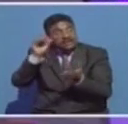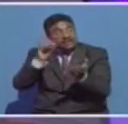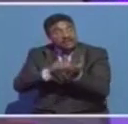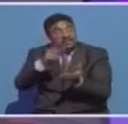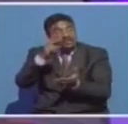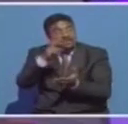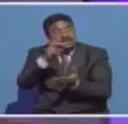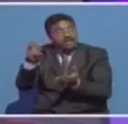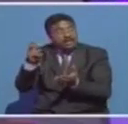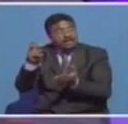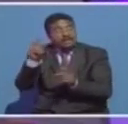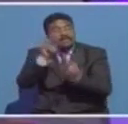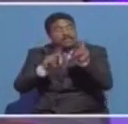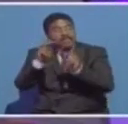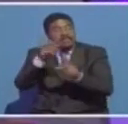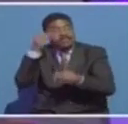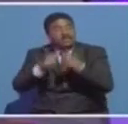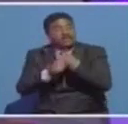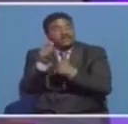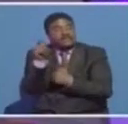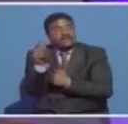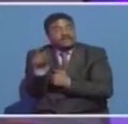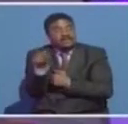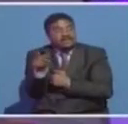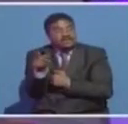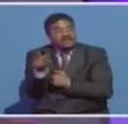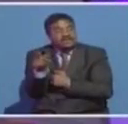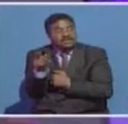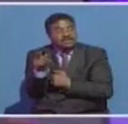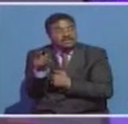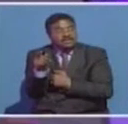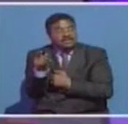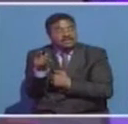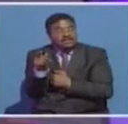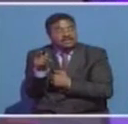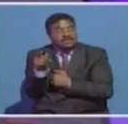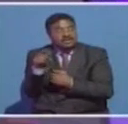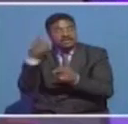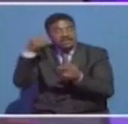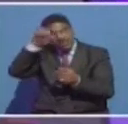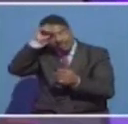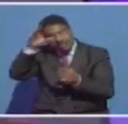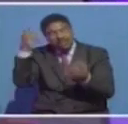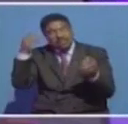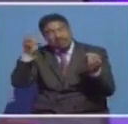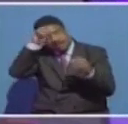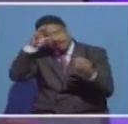5,158,258 people were affected. This was due to the mines, people collapsing and,